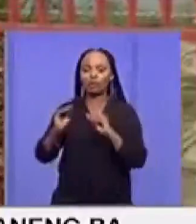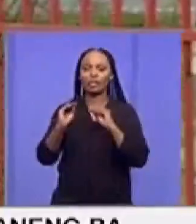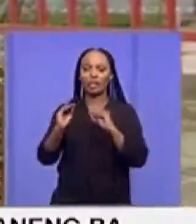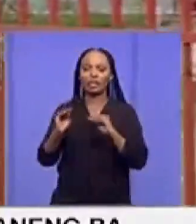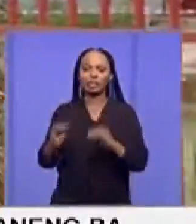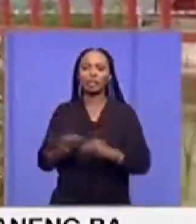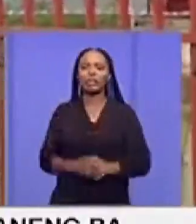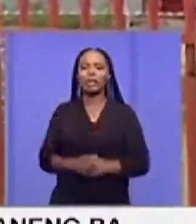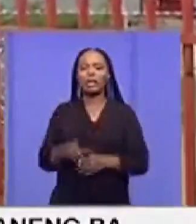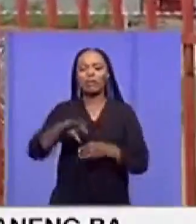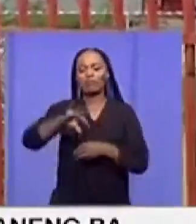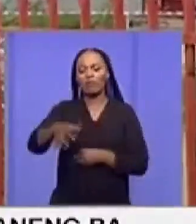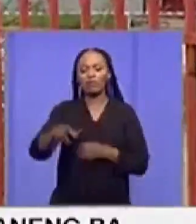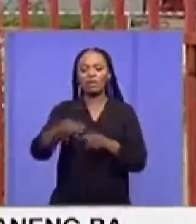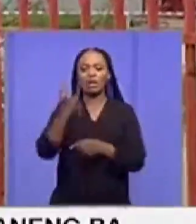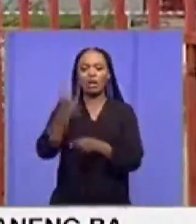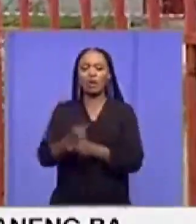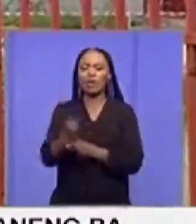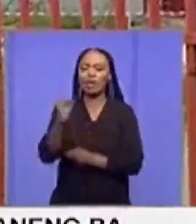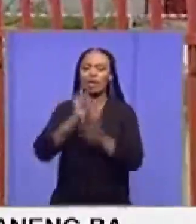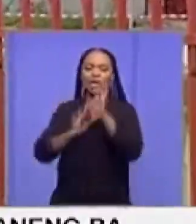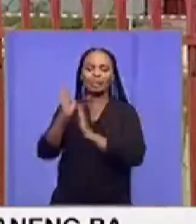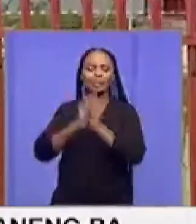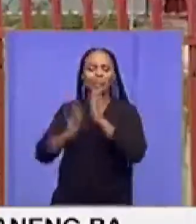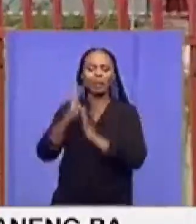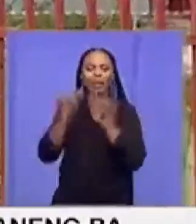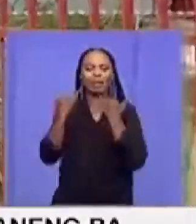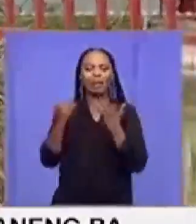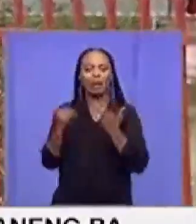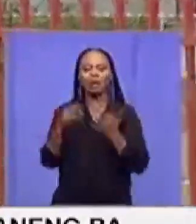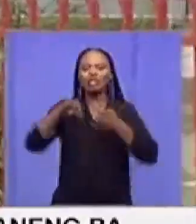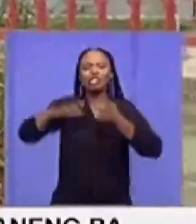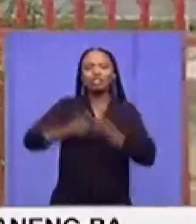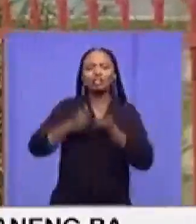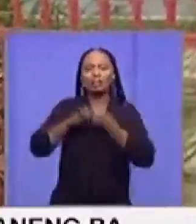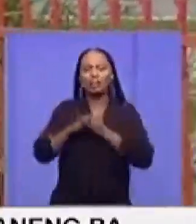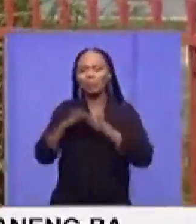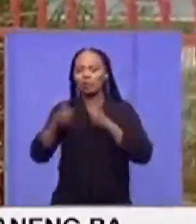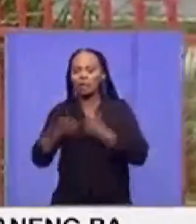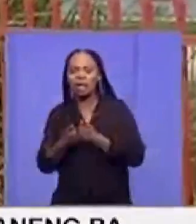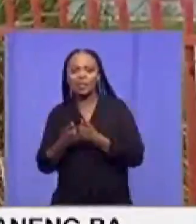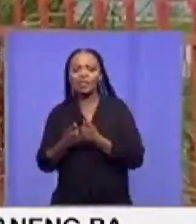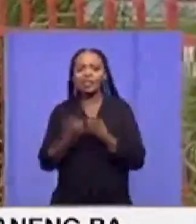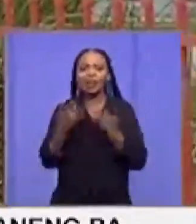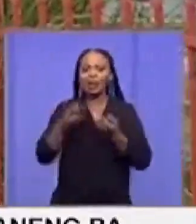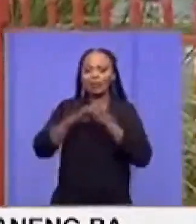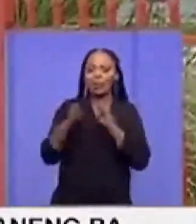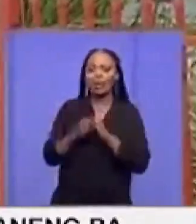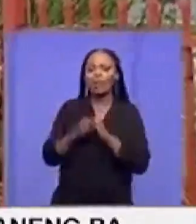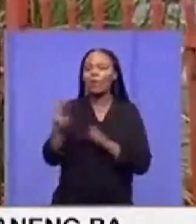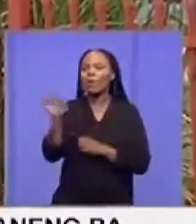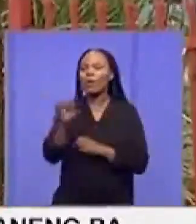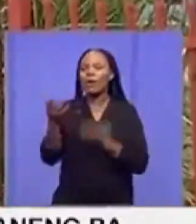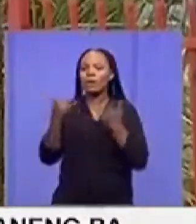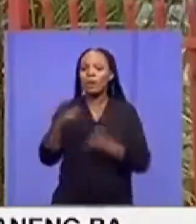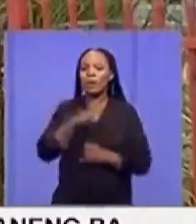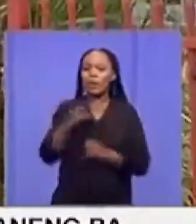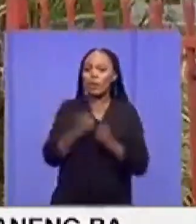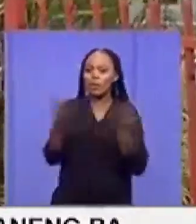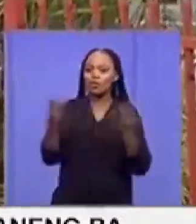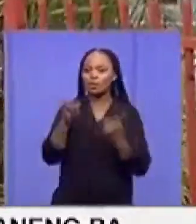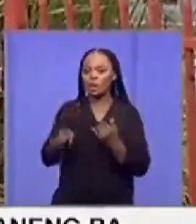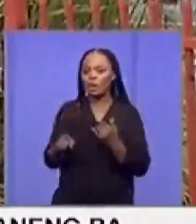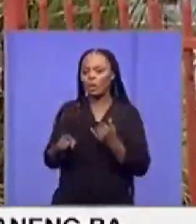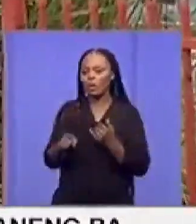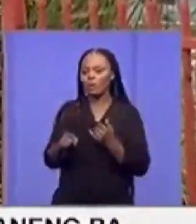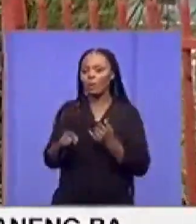provinseng ya Gauteng a tlo re tlhalosetsa gore dikgwetlho tse re di bonang mo sekolong sena di ka tswa di baka ke gore gore batswadi ba agile